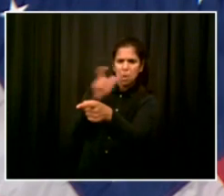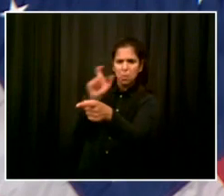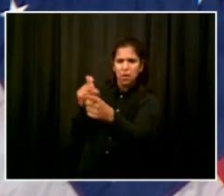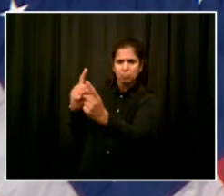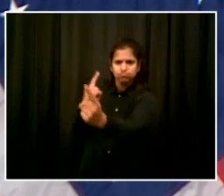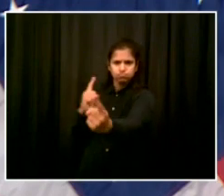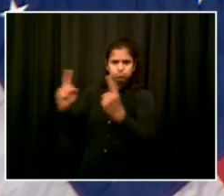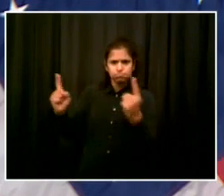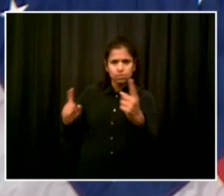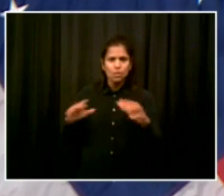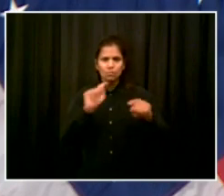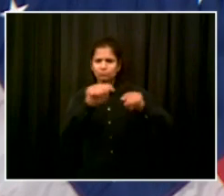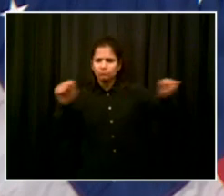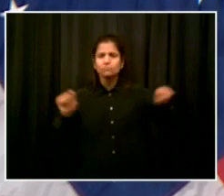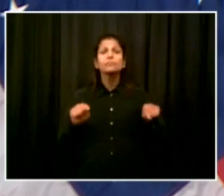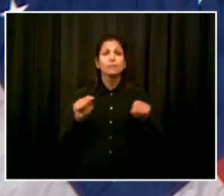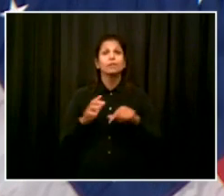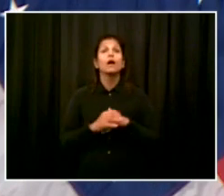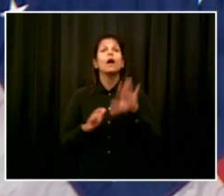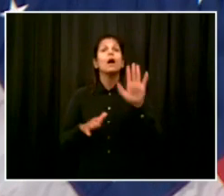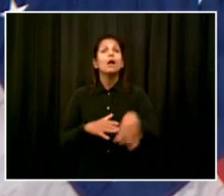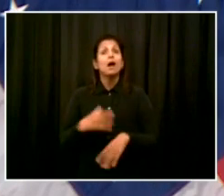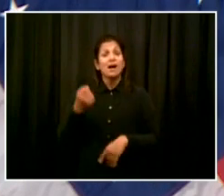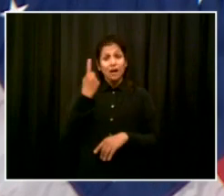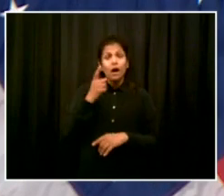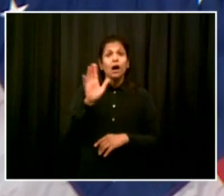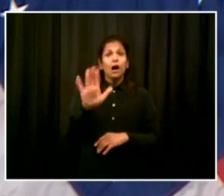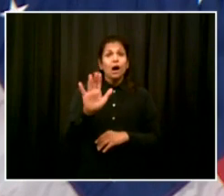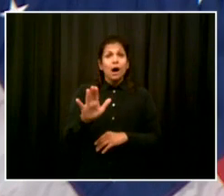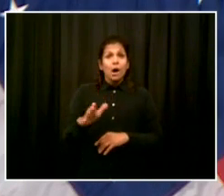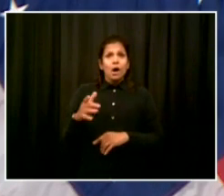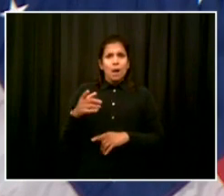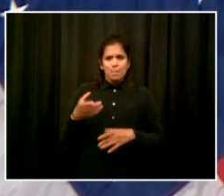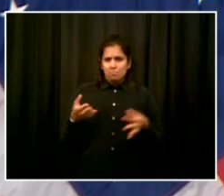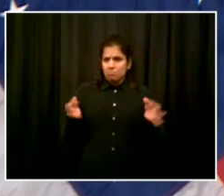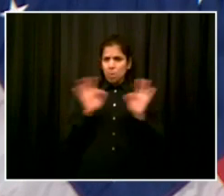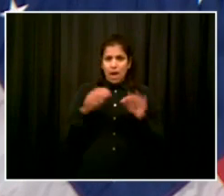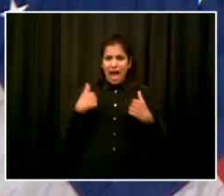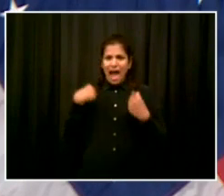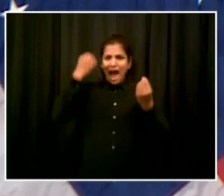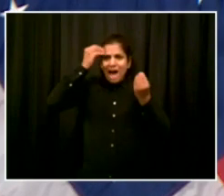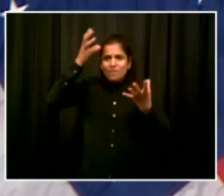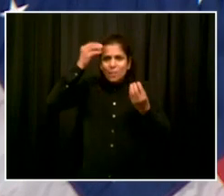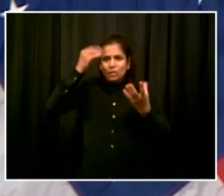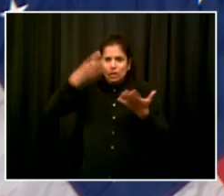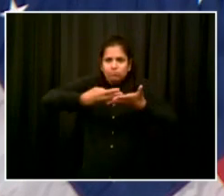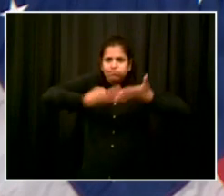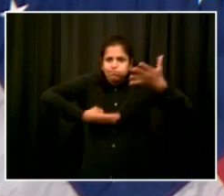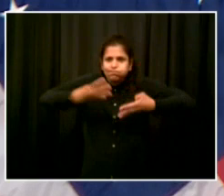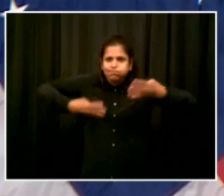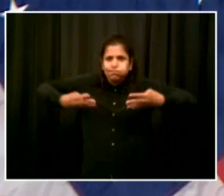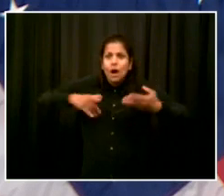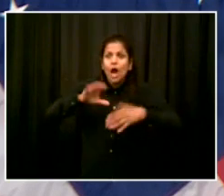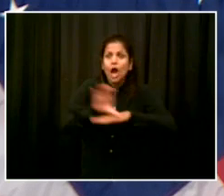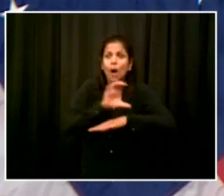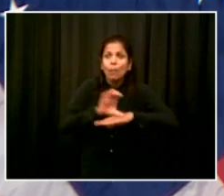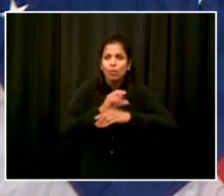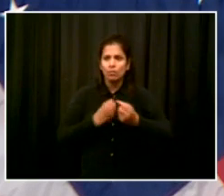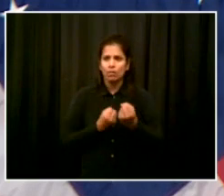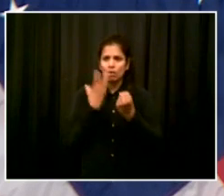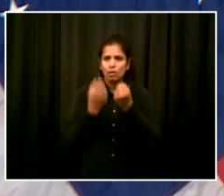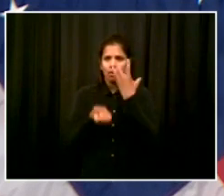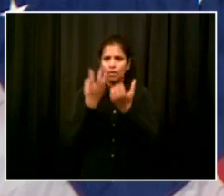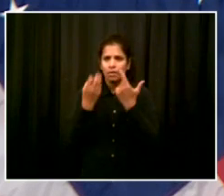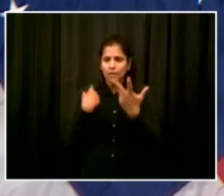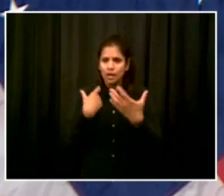The intelligence is there. We know it. We know what the problems are, We know what our obstacles are in terms of